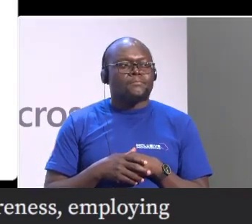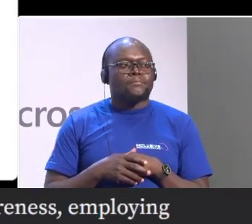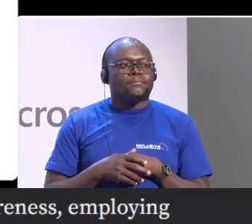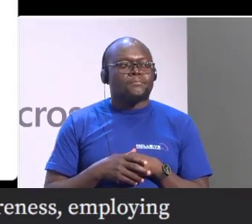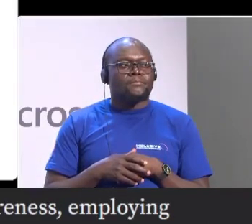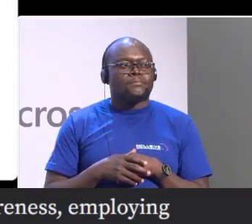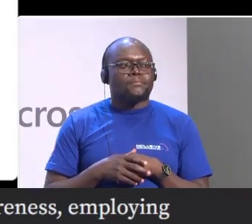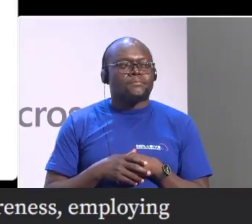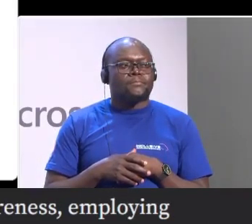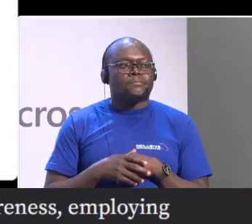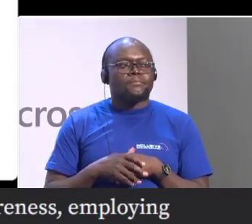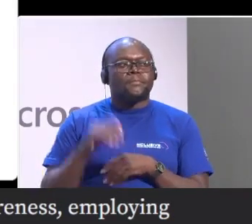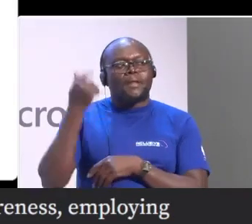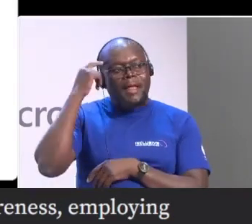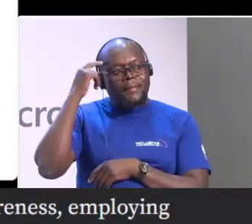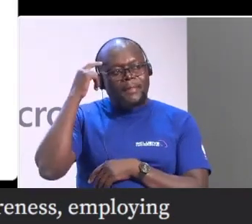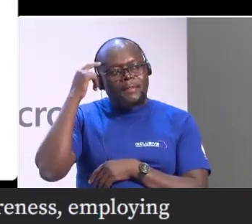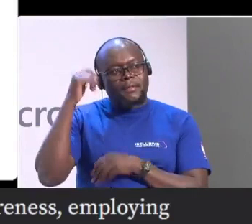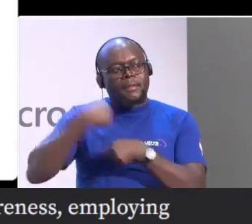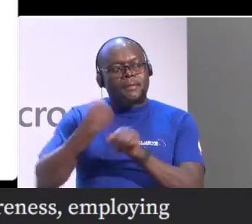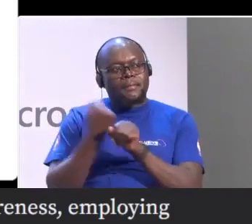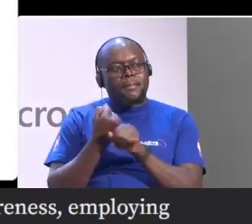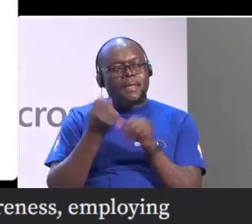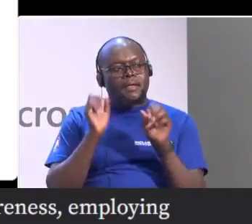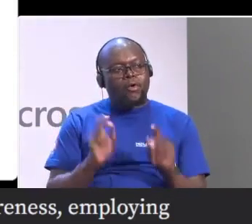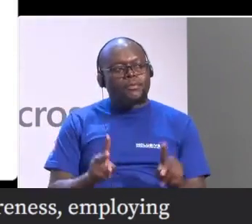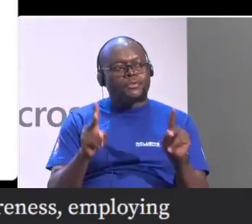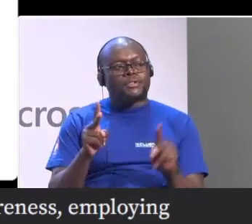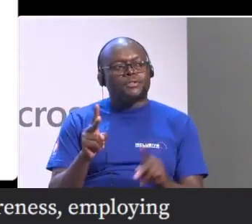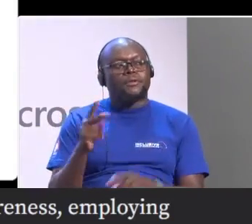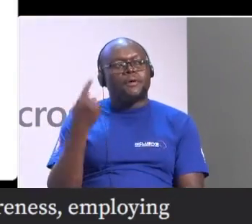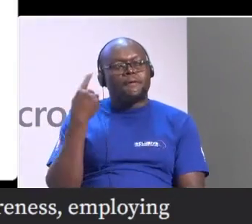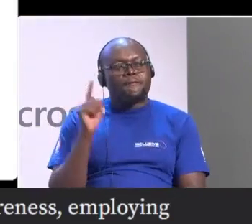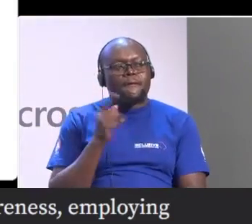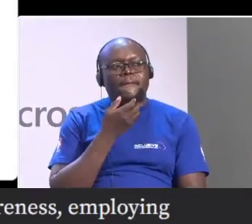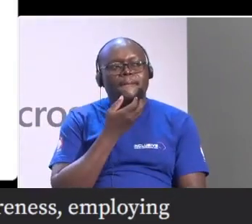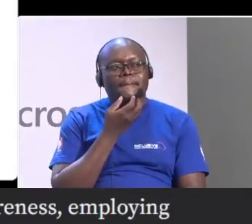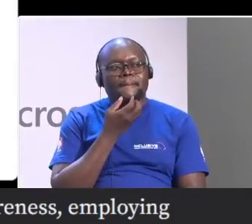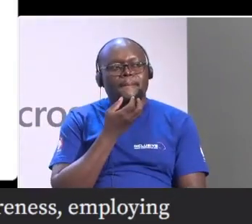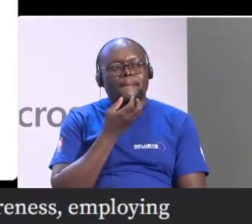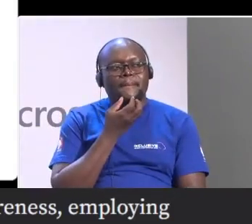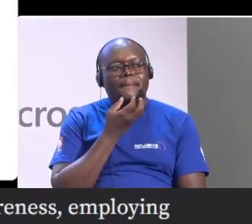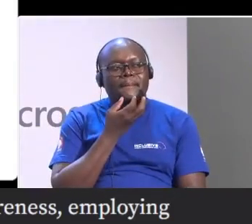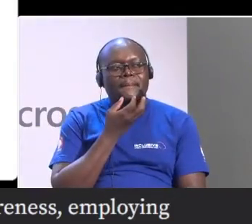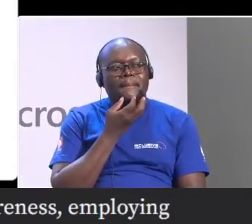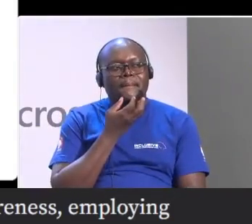I think it creates an opportunity for